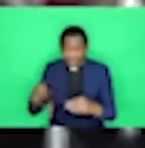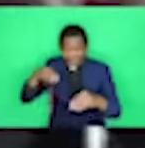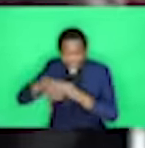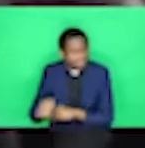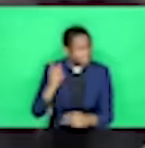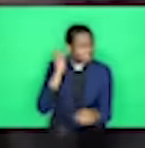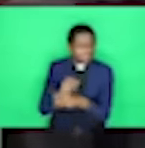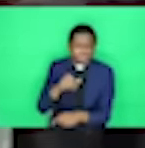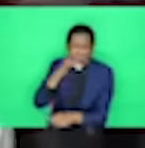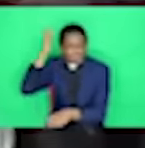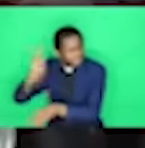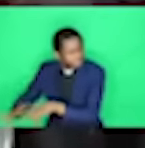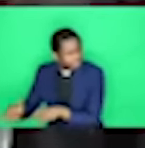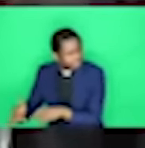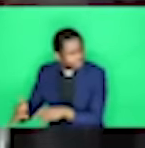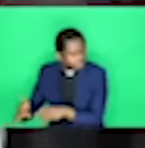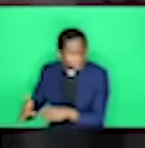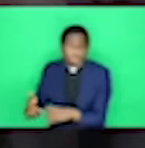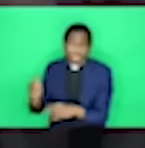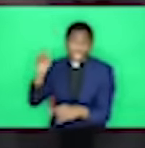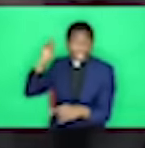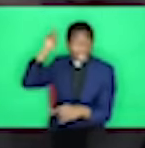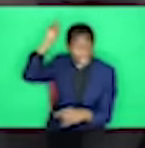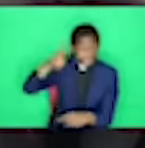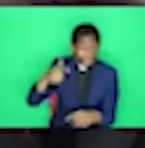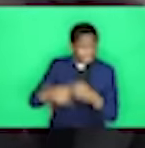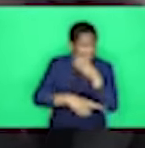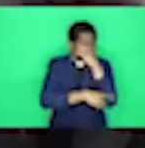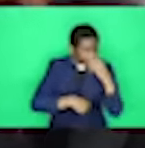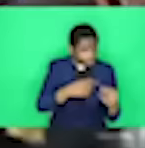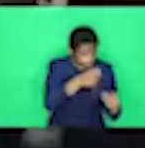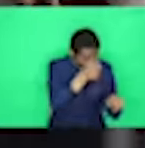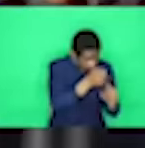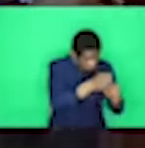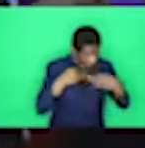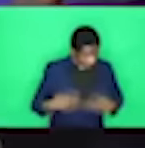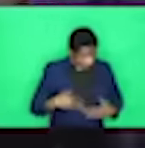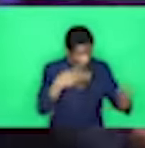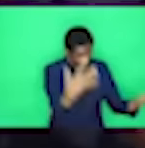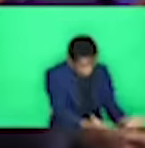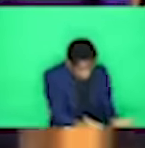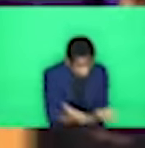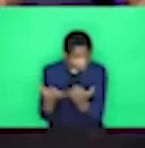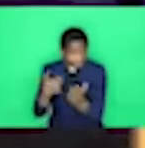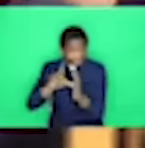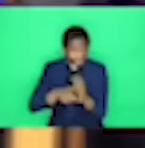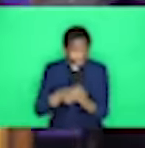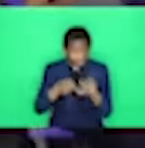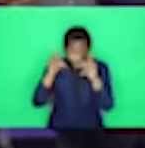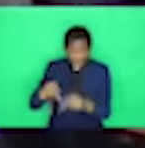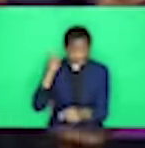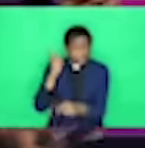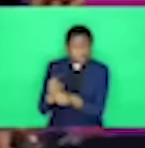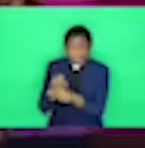because you don't respect the gate man, you yourself, they will not steal your clothes. They will steal you yourself. And the gate man will look on because you